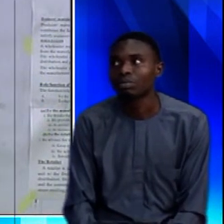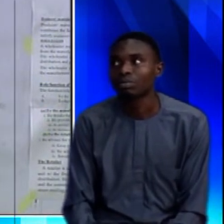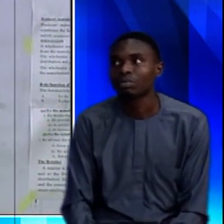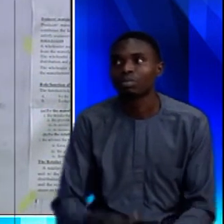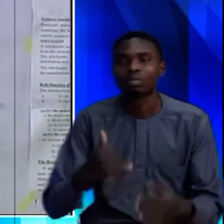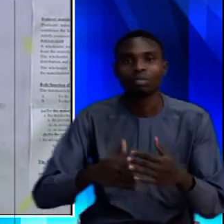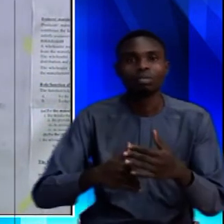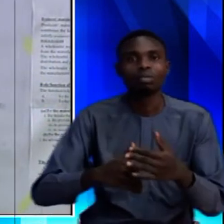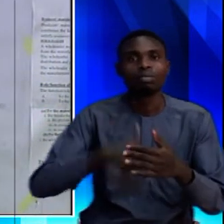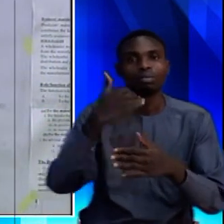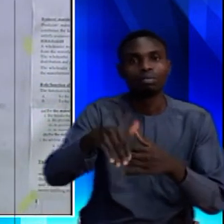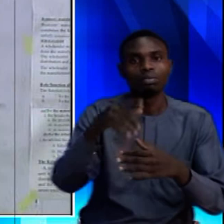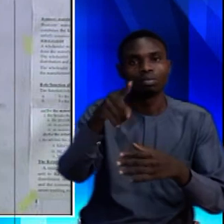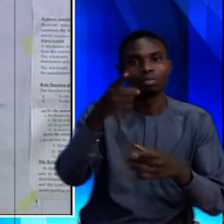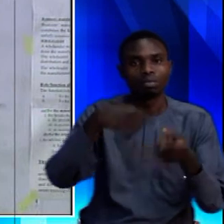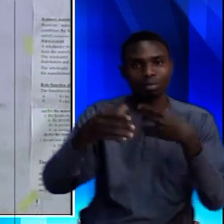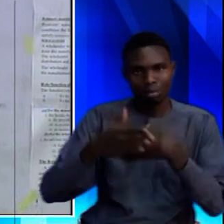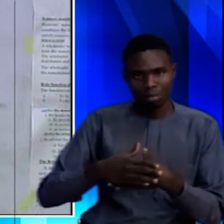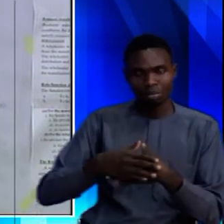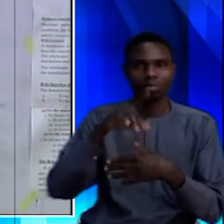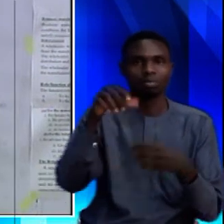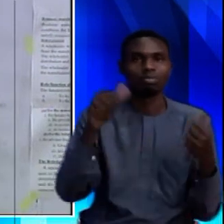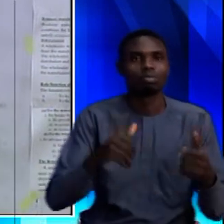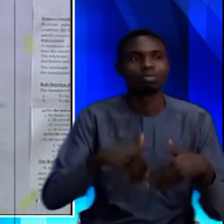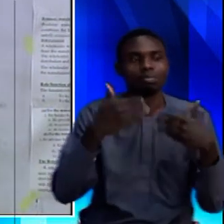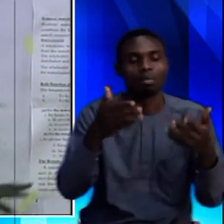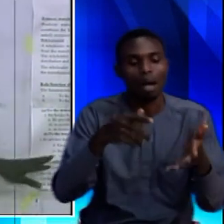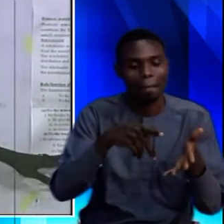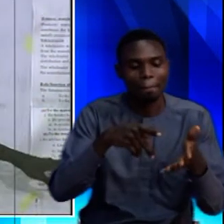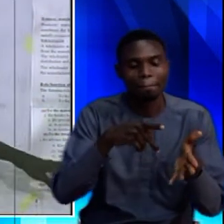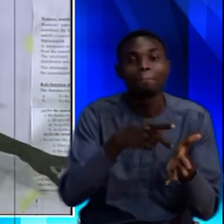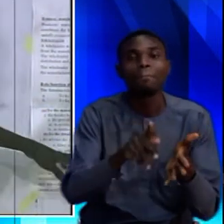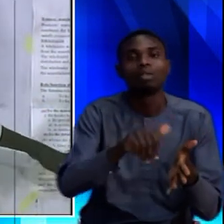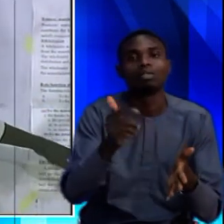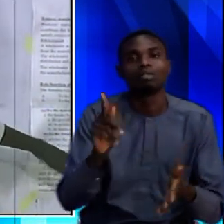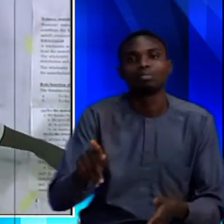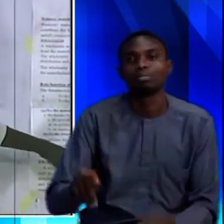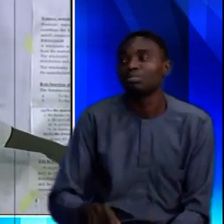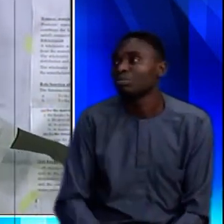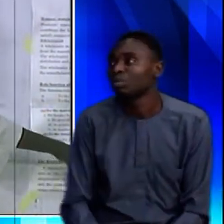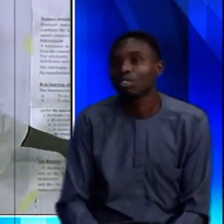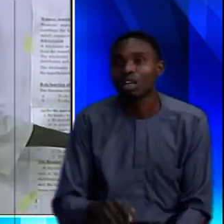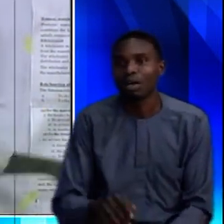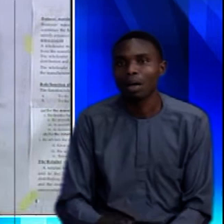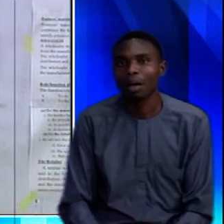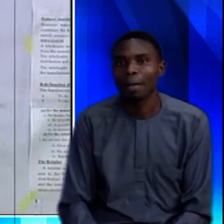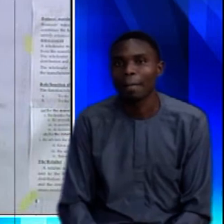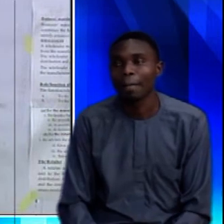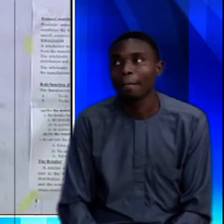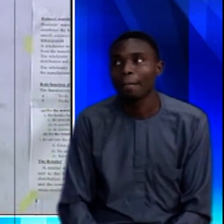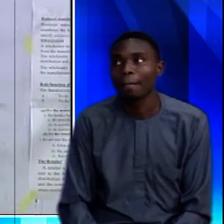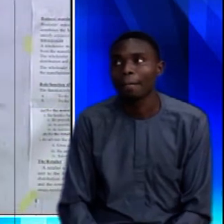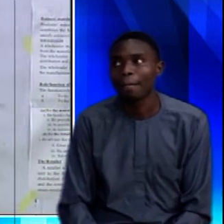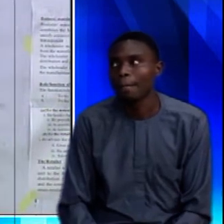balance him with the remaining balance, and now he give him the other goods. Then he sells goods in small quantity to the